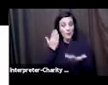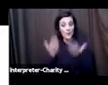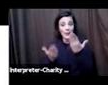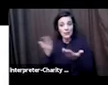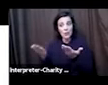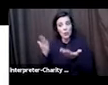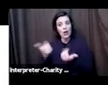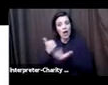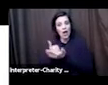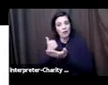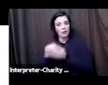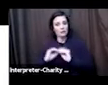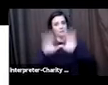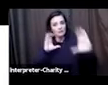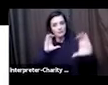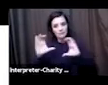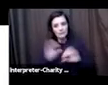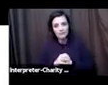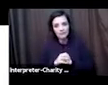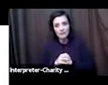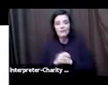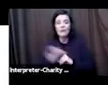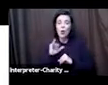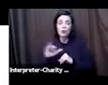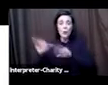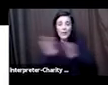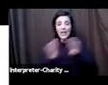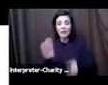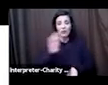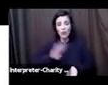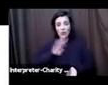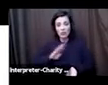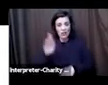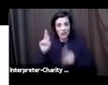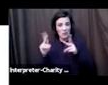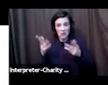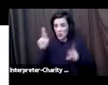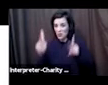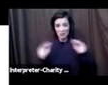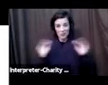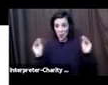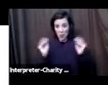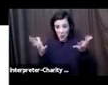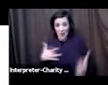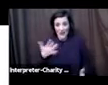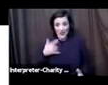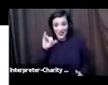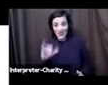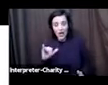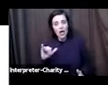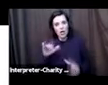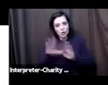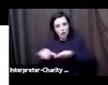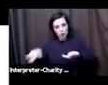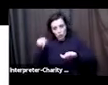misunderstood. And of course, I mentioned behaviors and frustration. Nobody wants to be frustrated, and we don't want children to associate